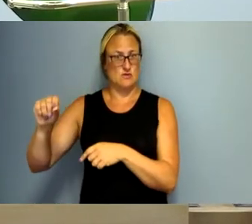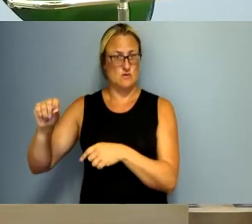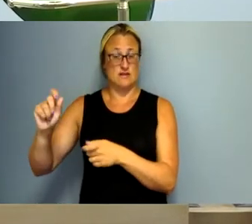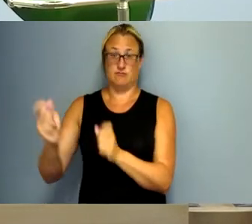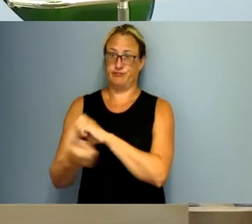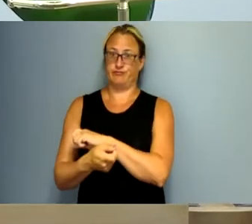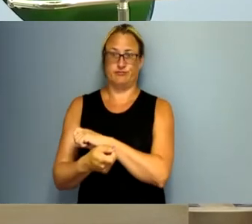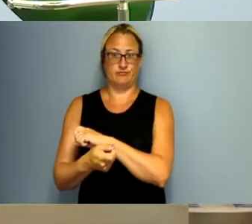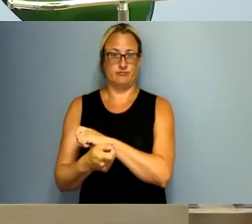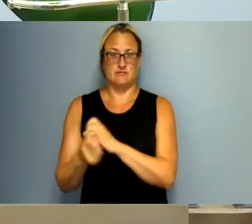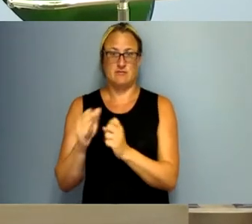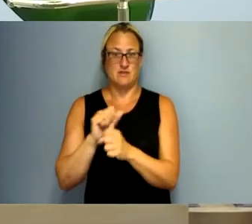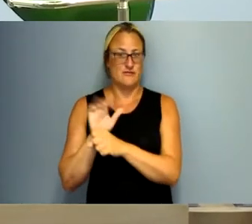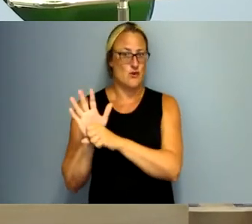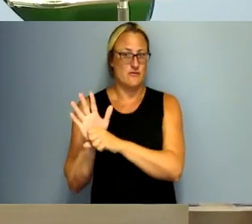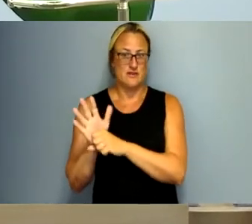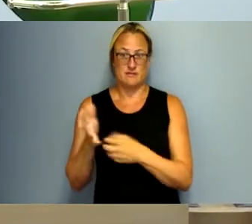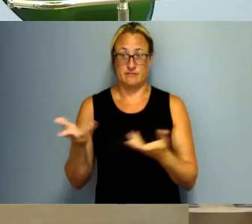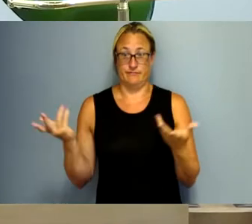because of the COVID.